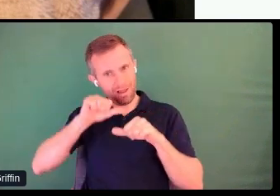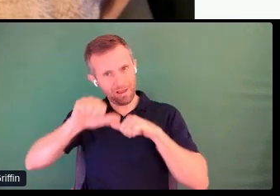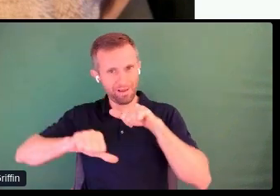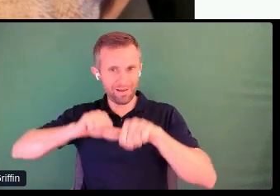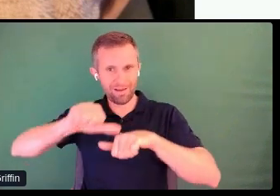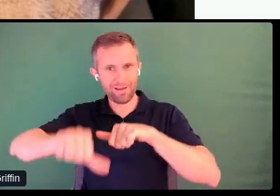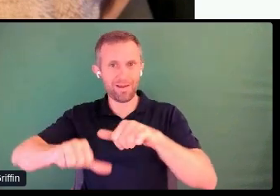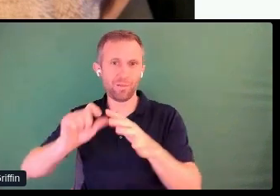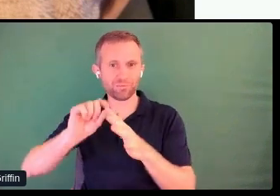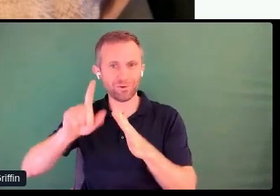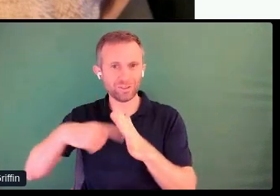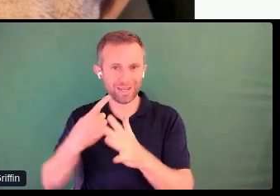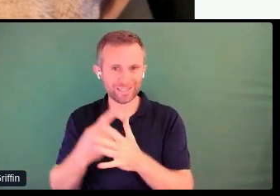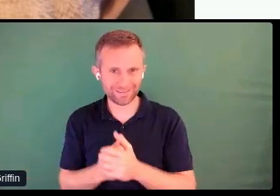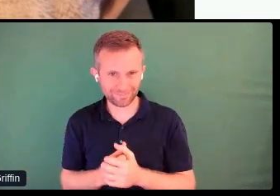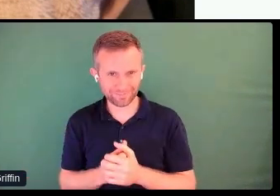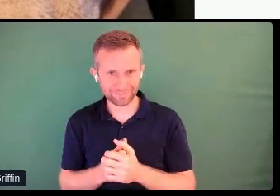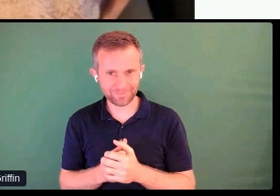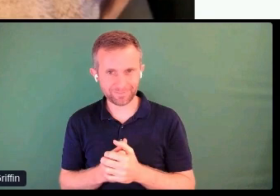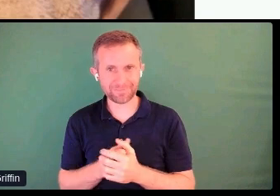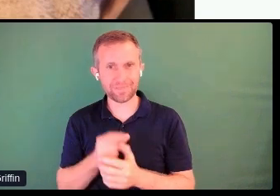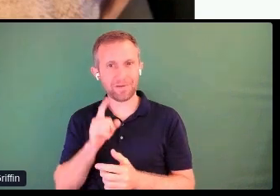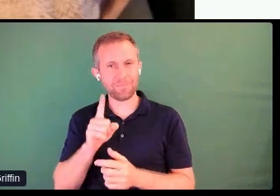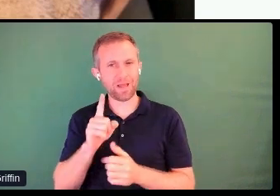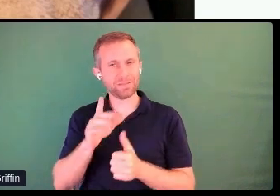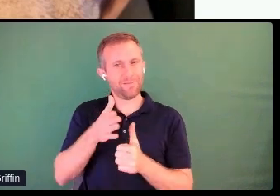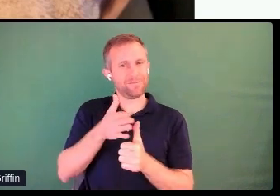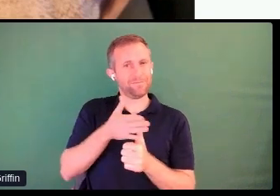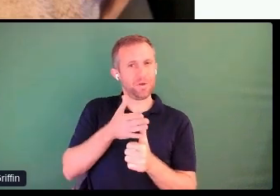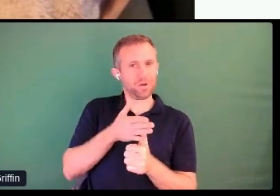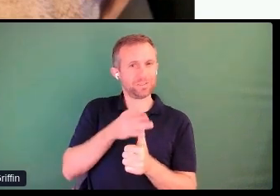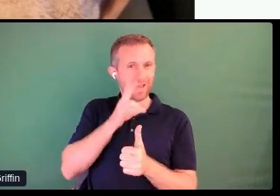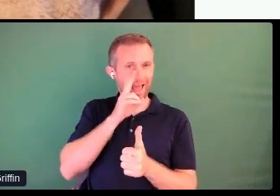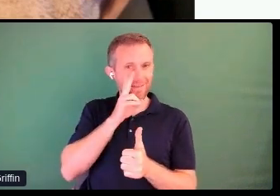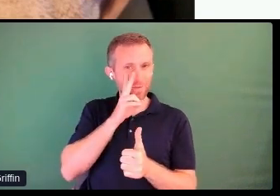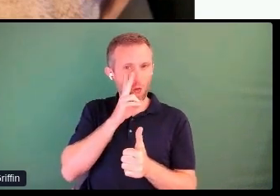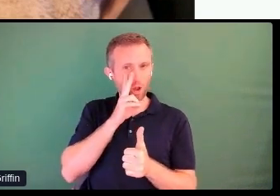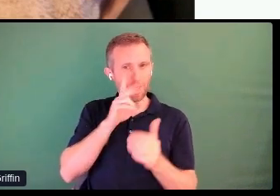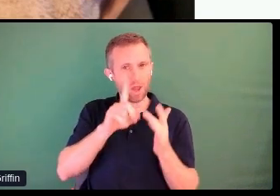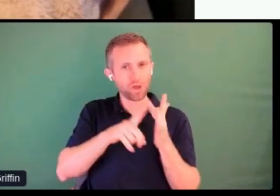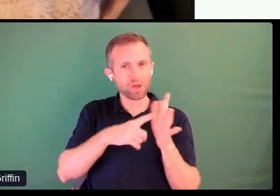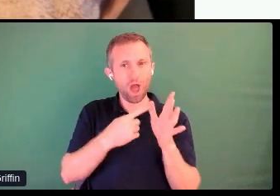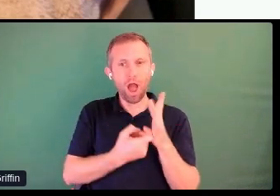today. But before doing so, let's take a look at Yara's first years in life.